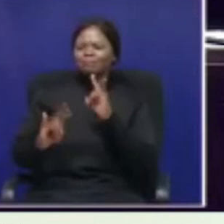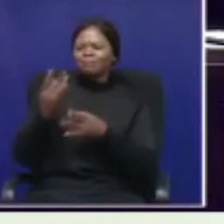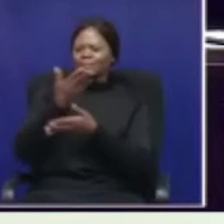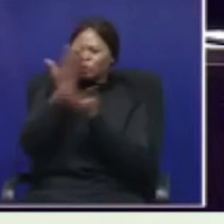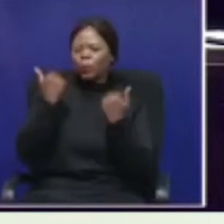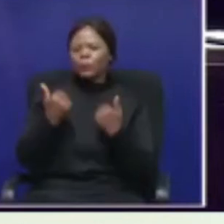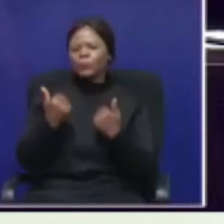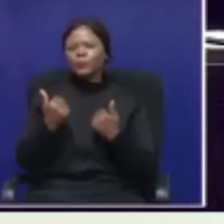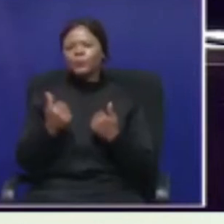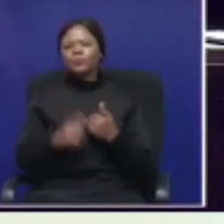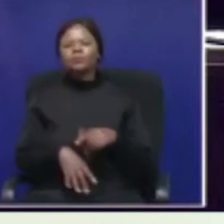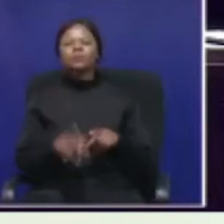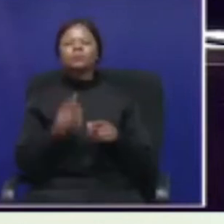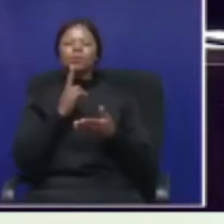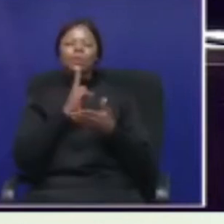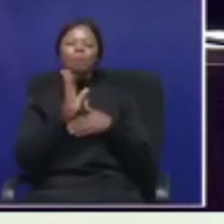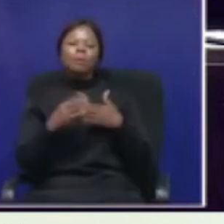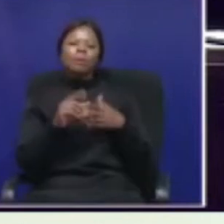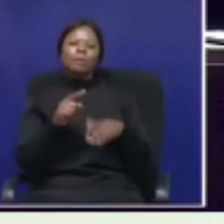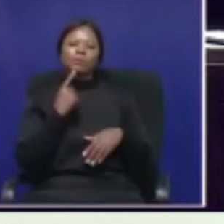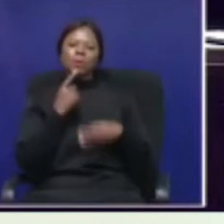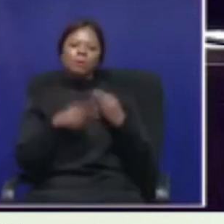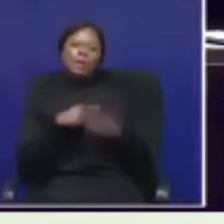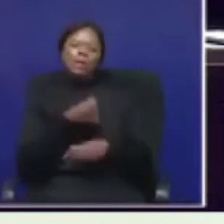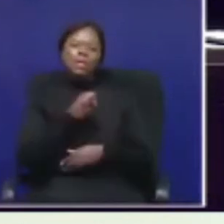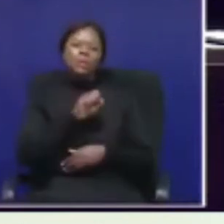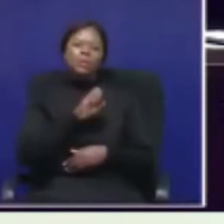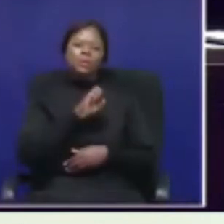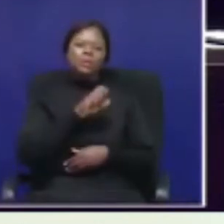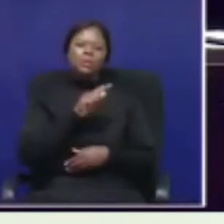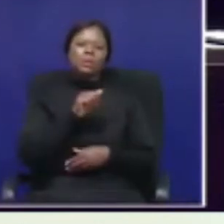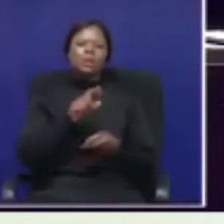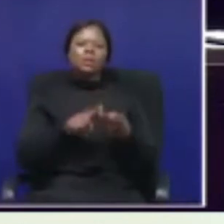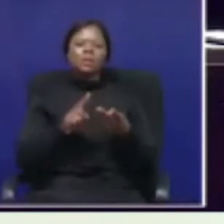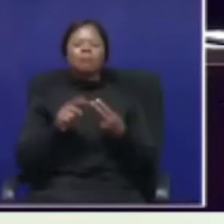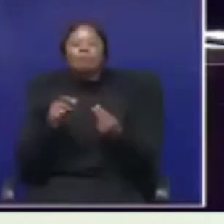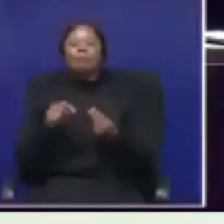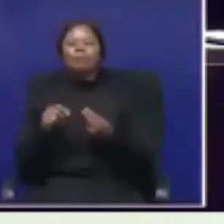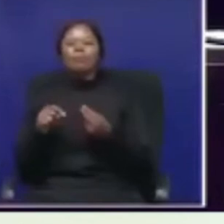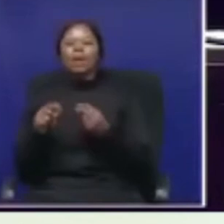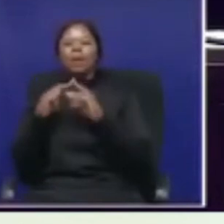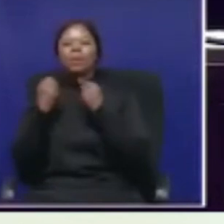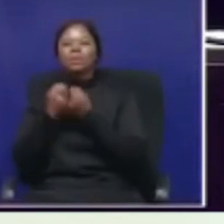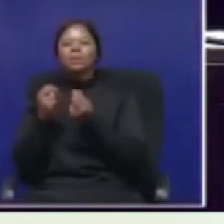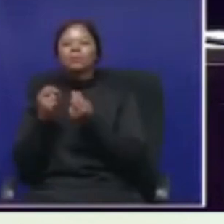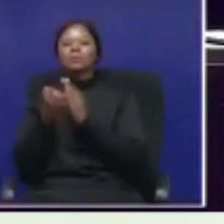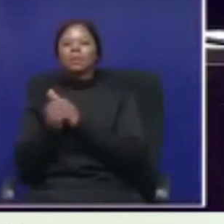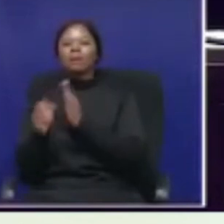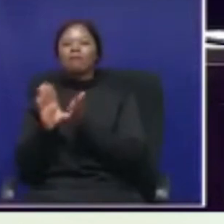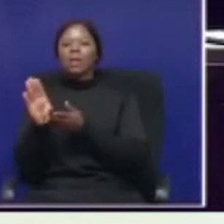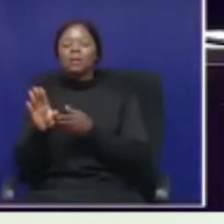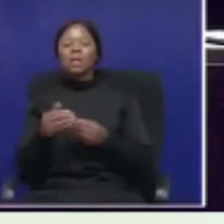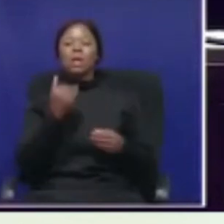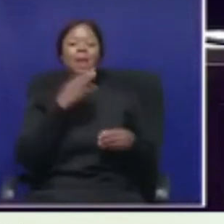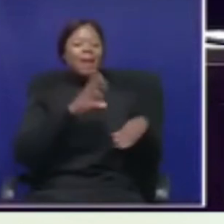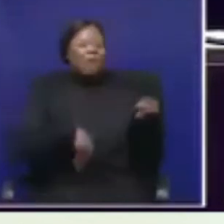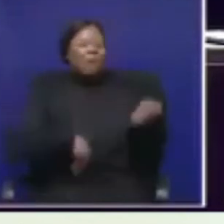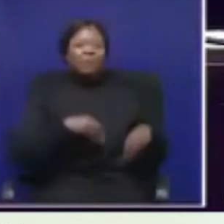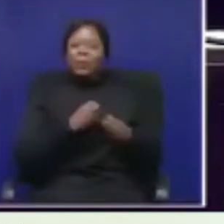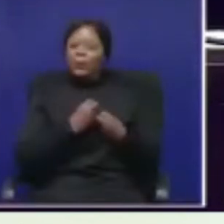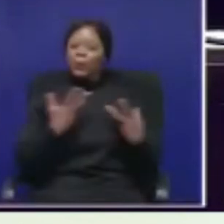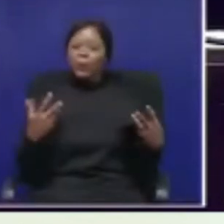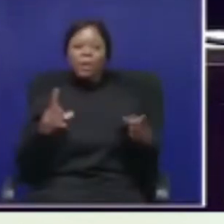speak honestly about our SETAs and the National Skills Fund. They are plagued by inefficiency, corruption, and a lack of measurable